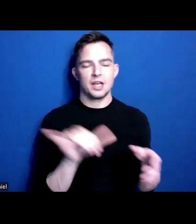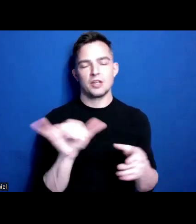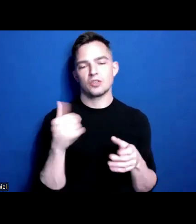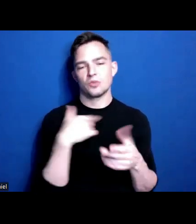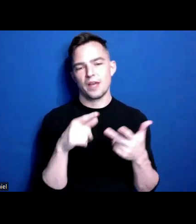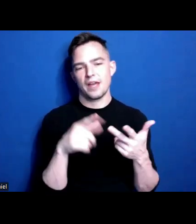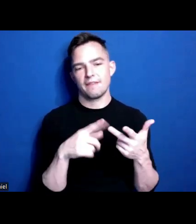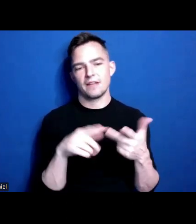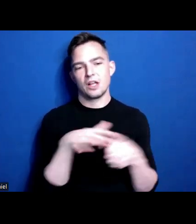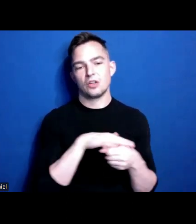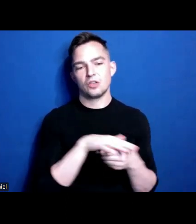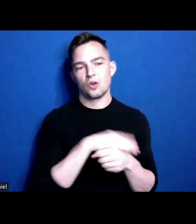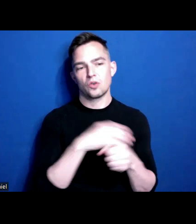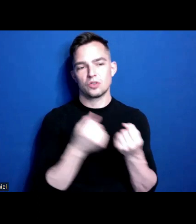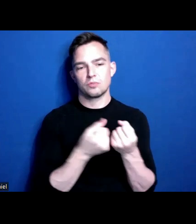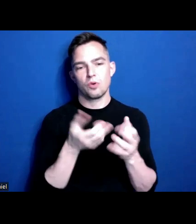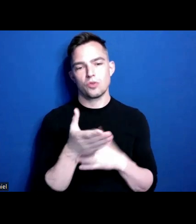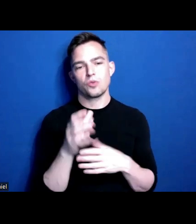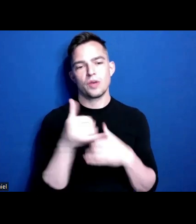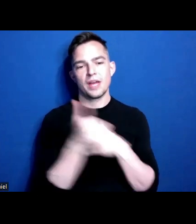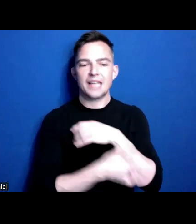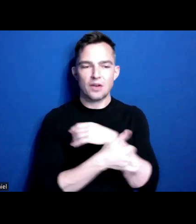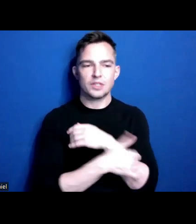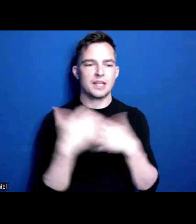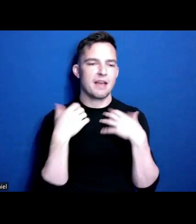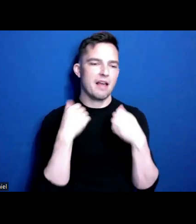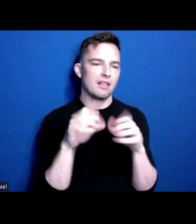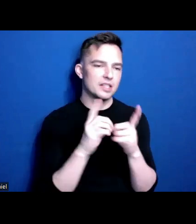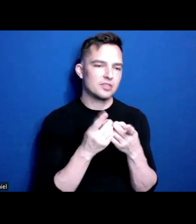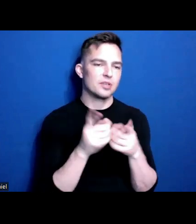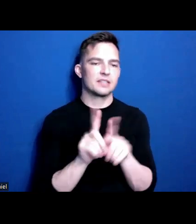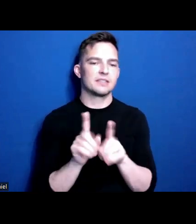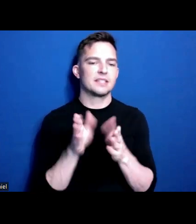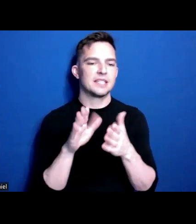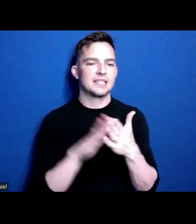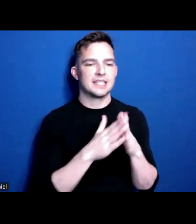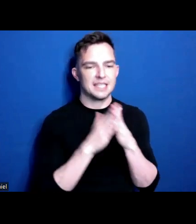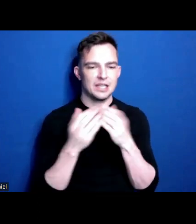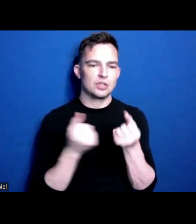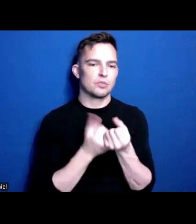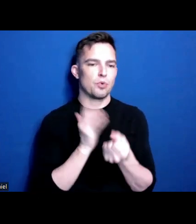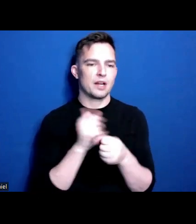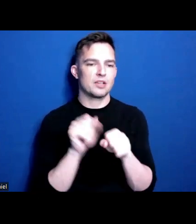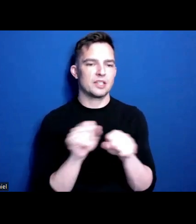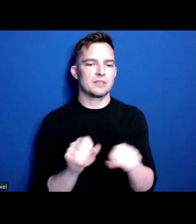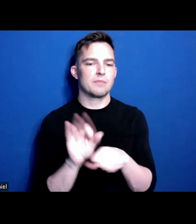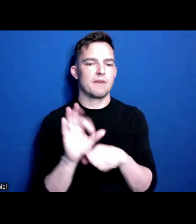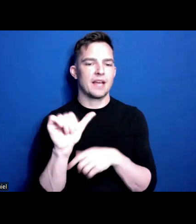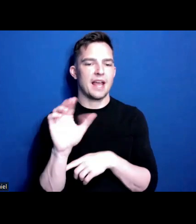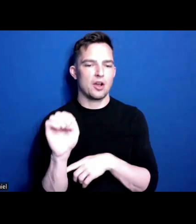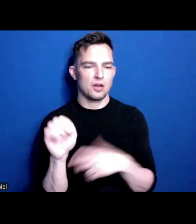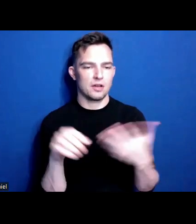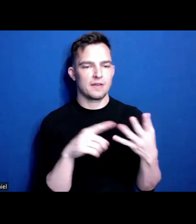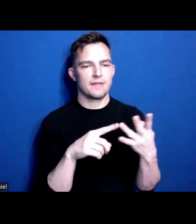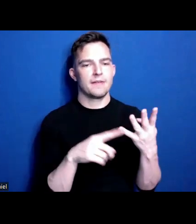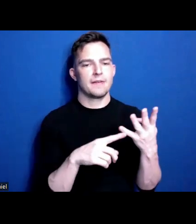have local support through counties and health districts and cities supporting our systems of care. And then, of